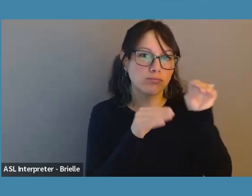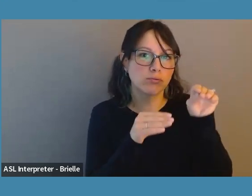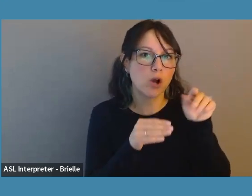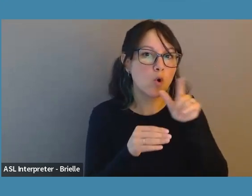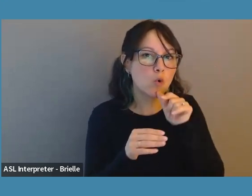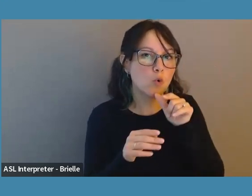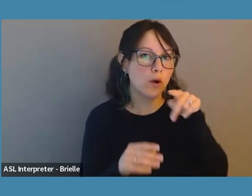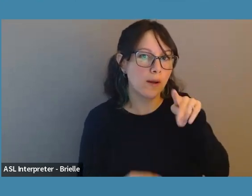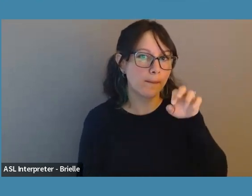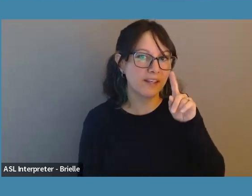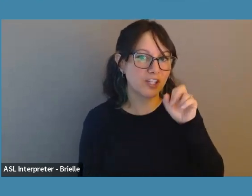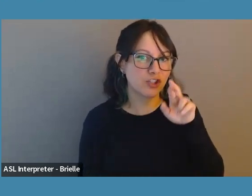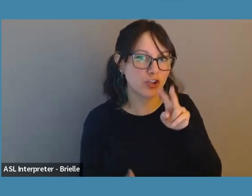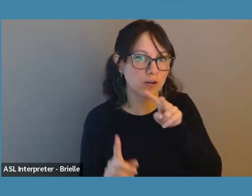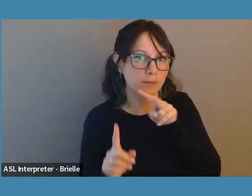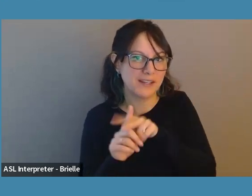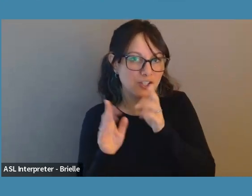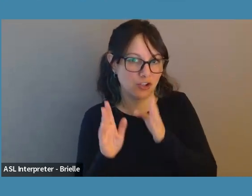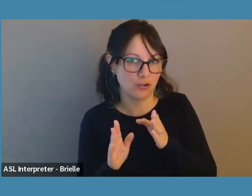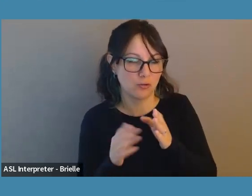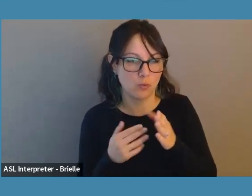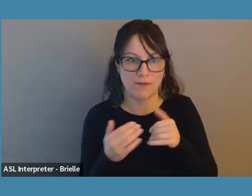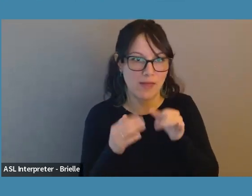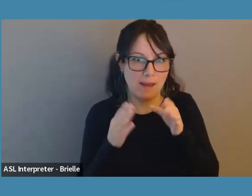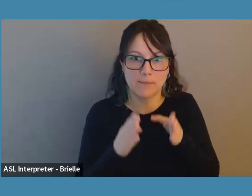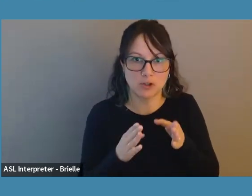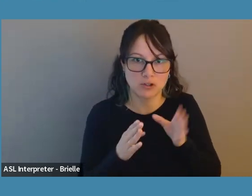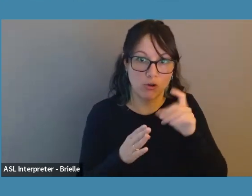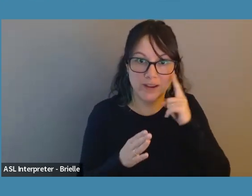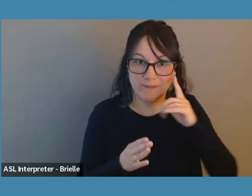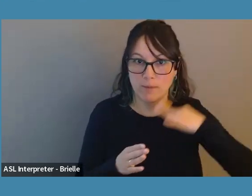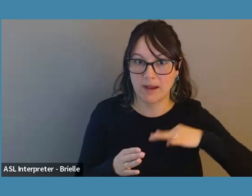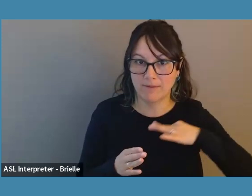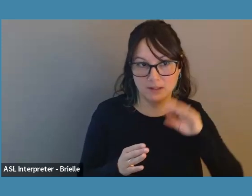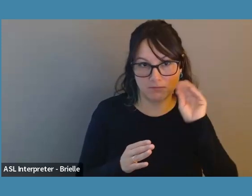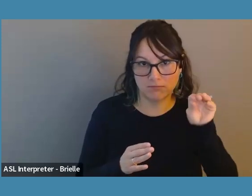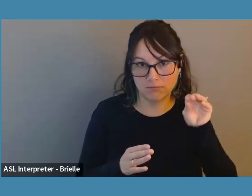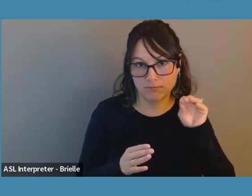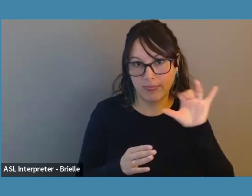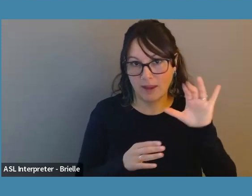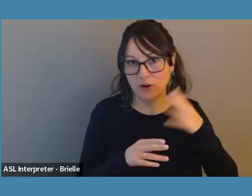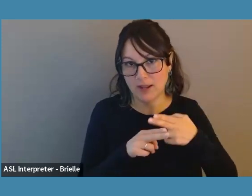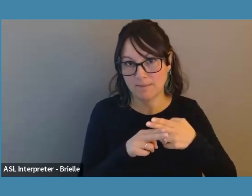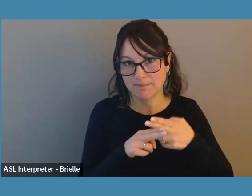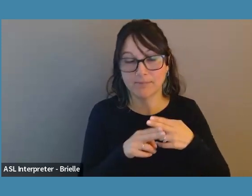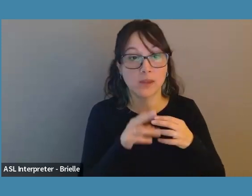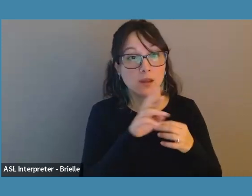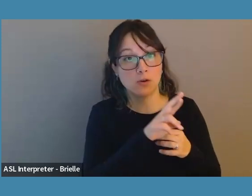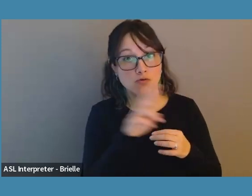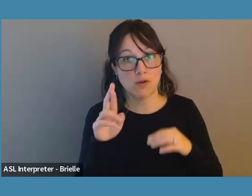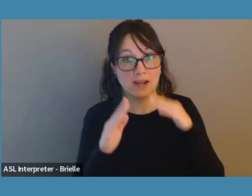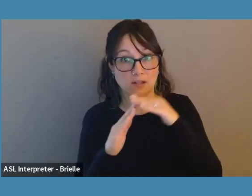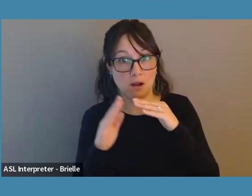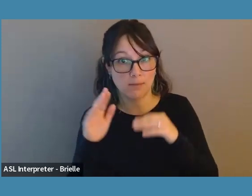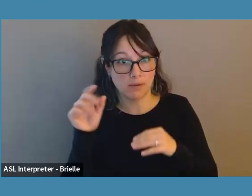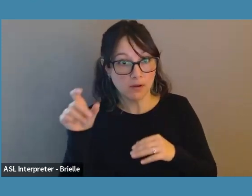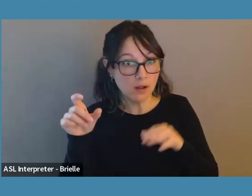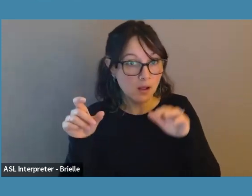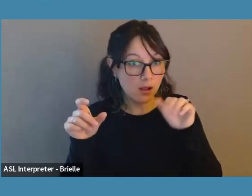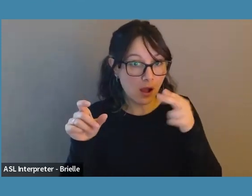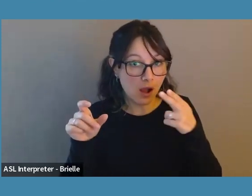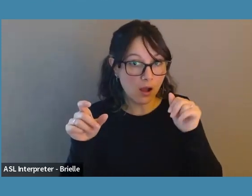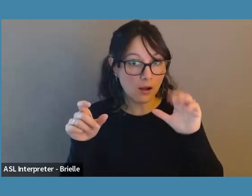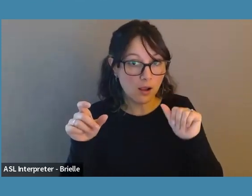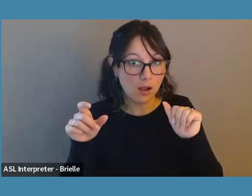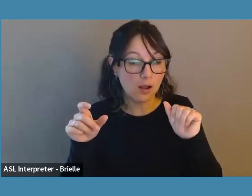petitioner, whoever it is that is seeking benefits. On the right on the top, you have AHCA case